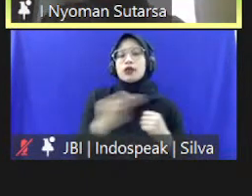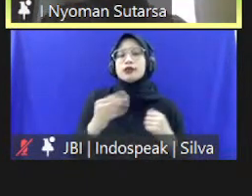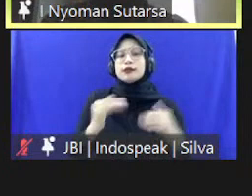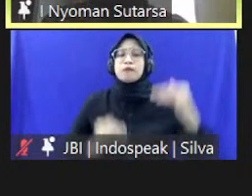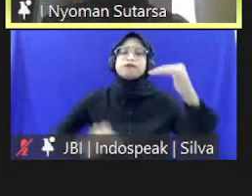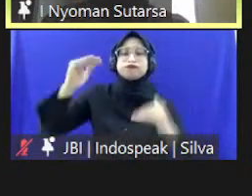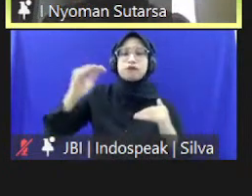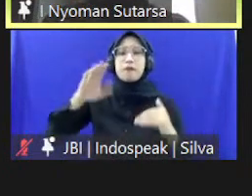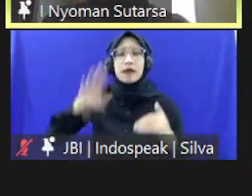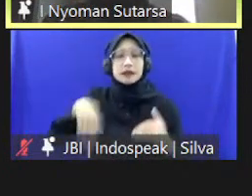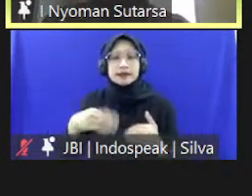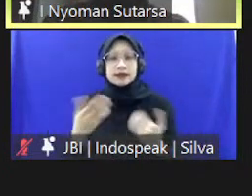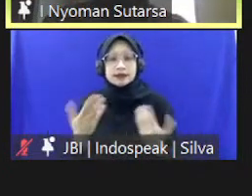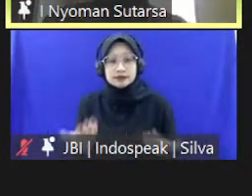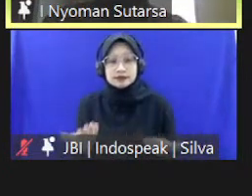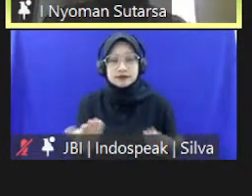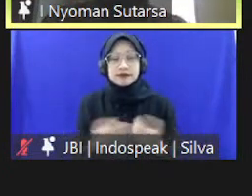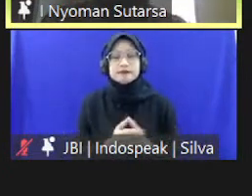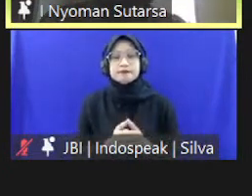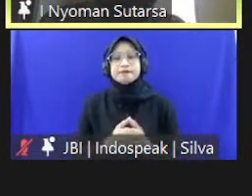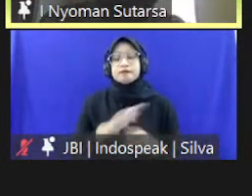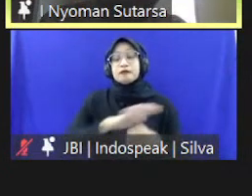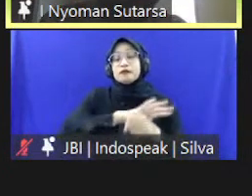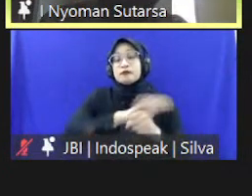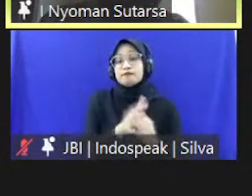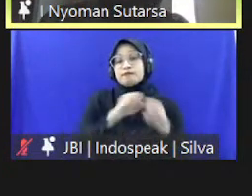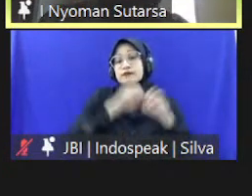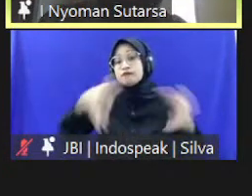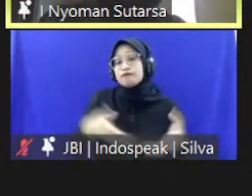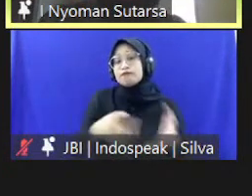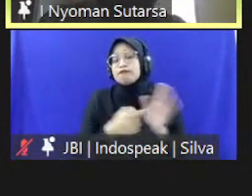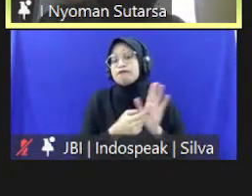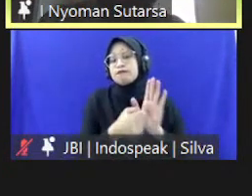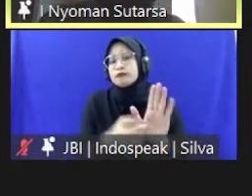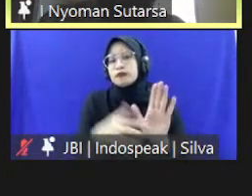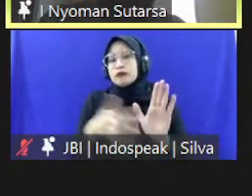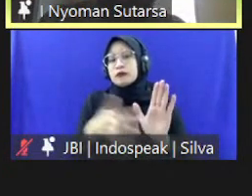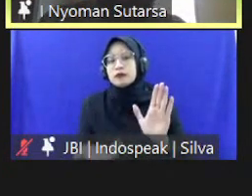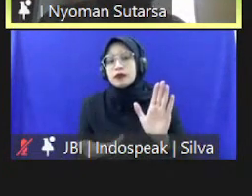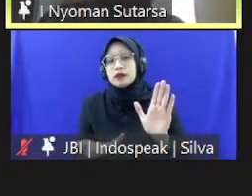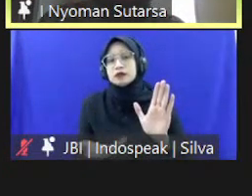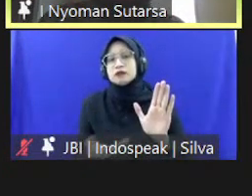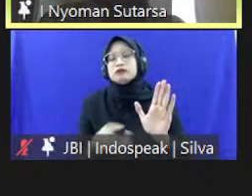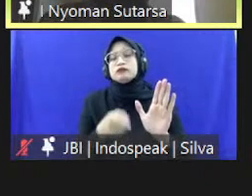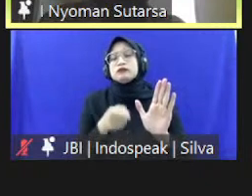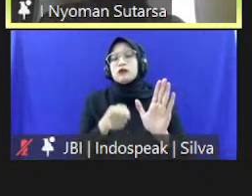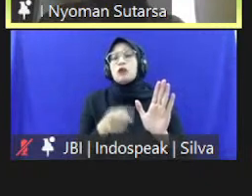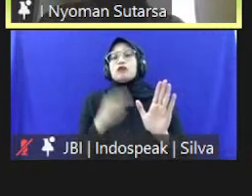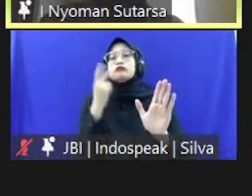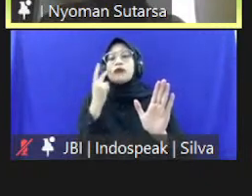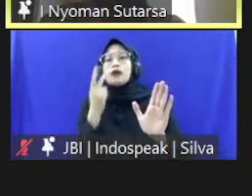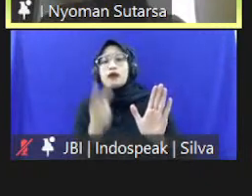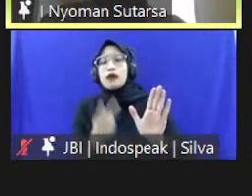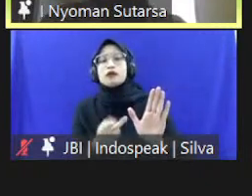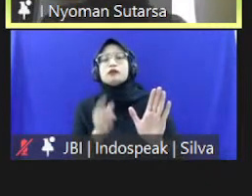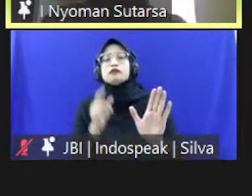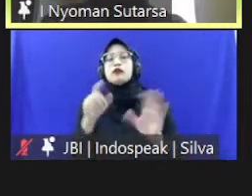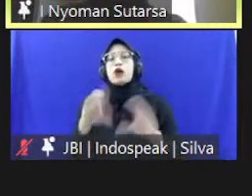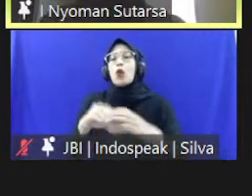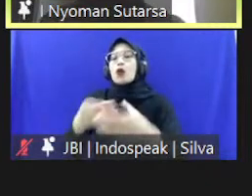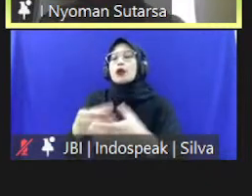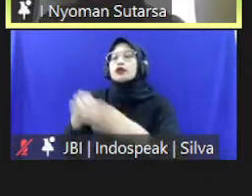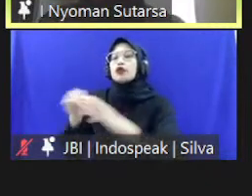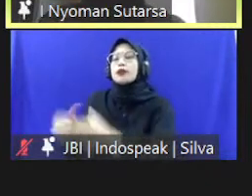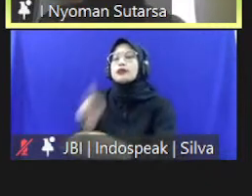them. The COVID-19 pandemic has shown the significance of consequences faced by those disadvantaged community and highlighted